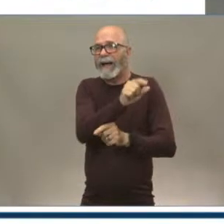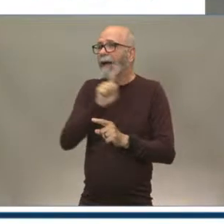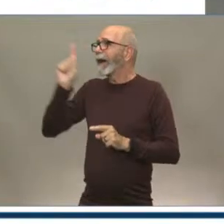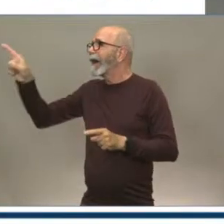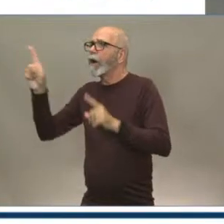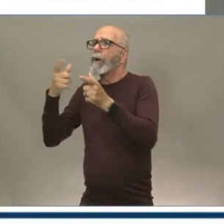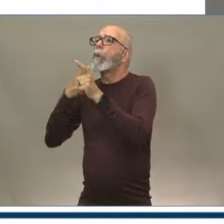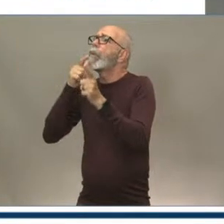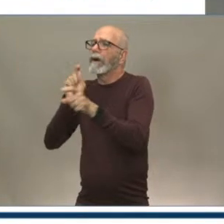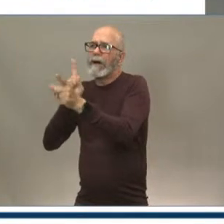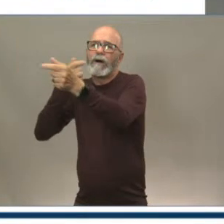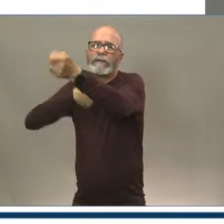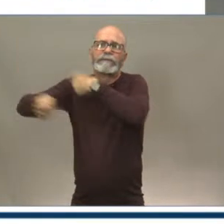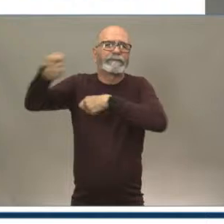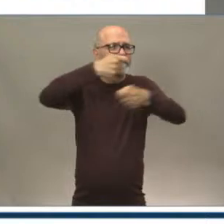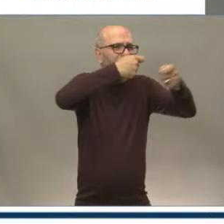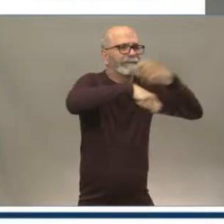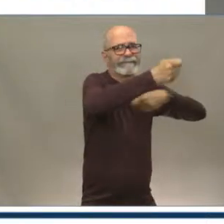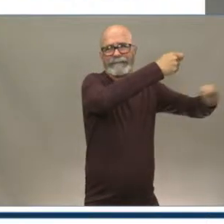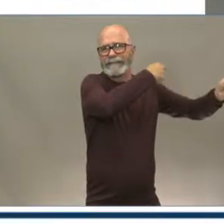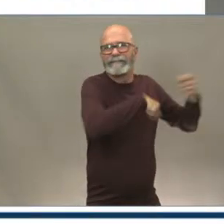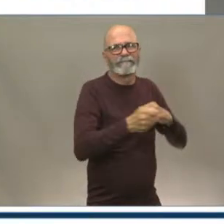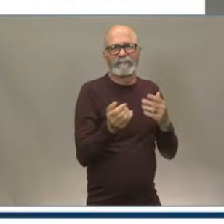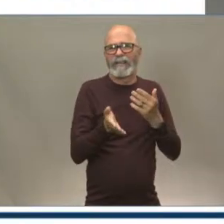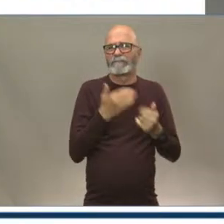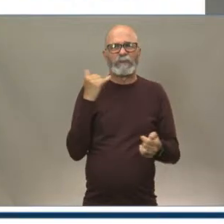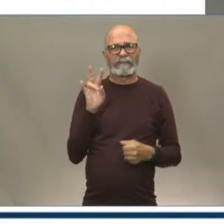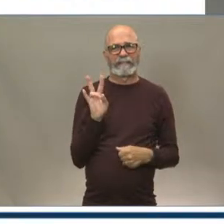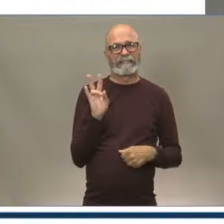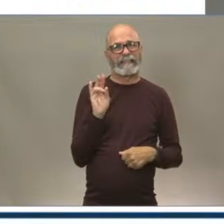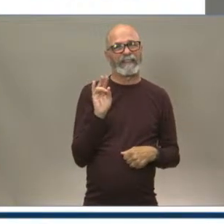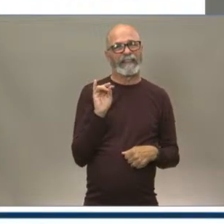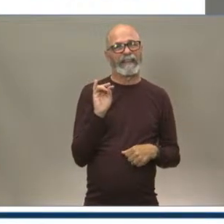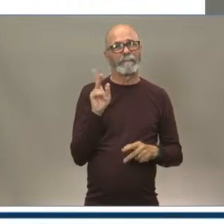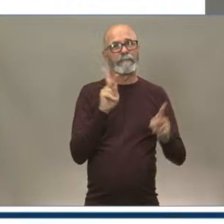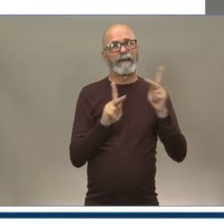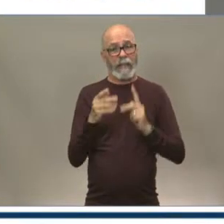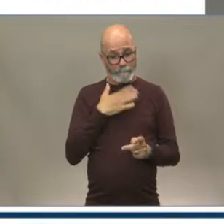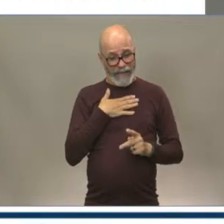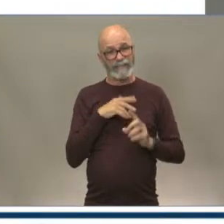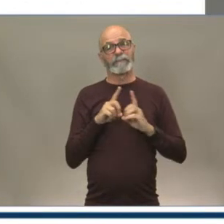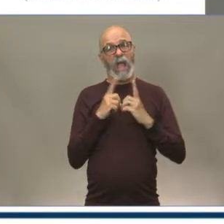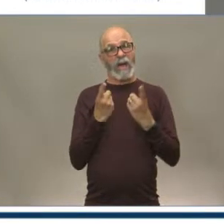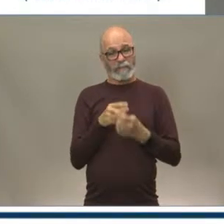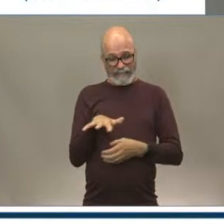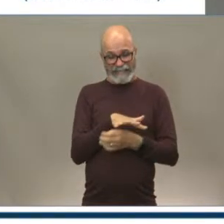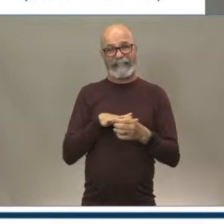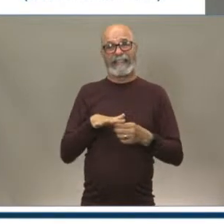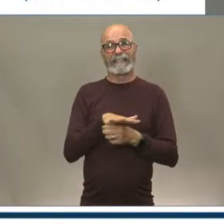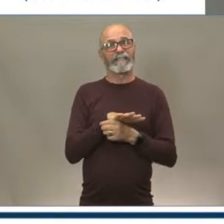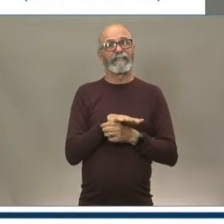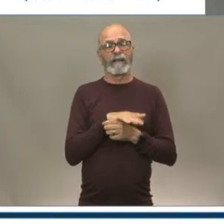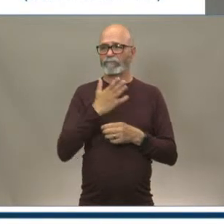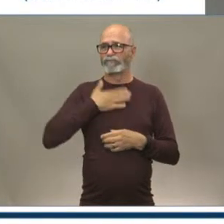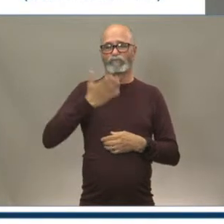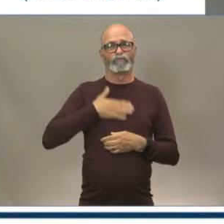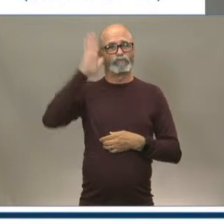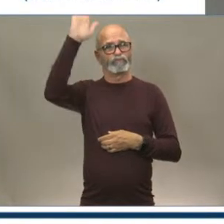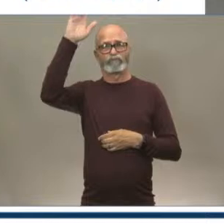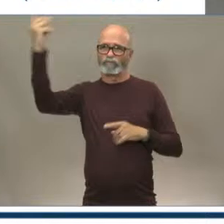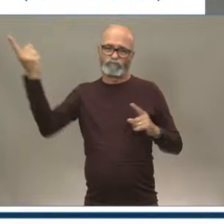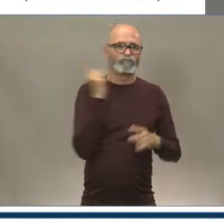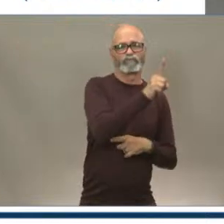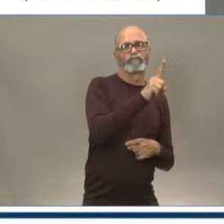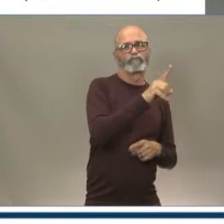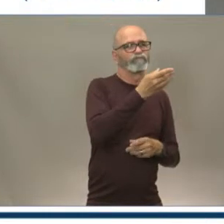got, I think, over 70 people from my department who have put their hands up and said, we're going to volunteer, and they're being deployed in to